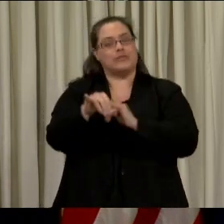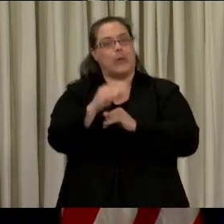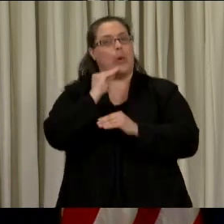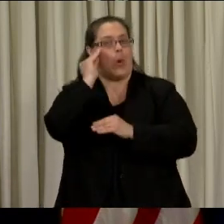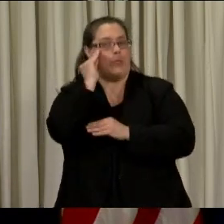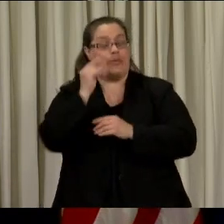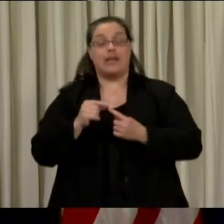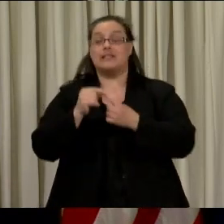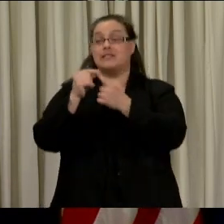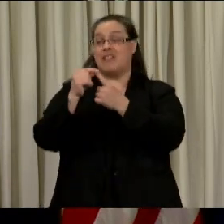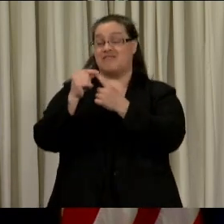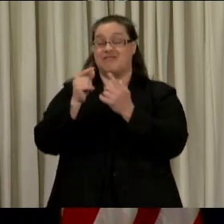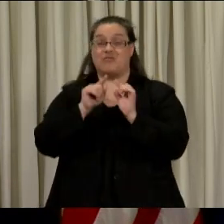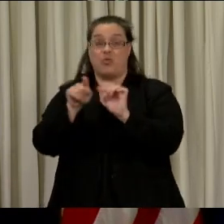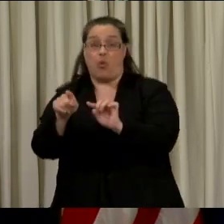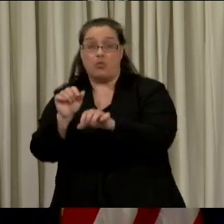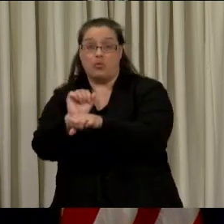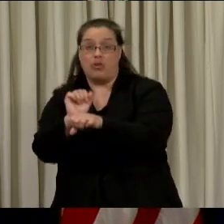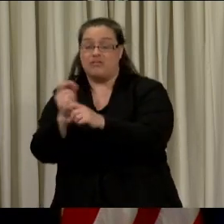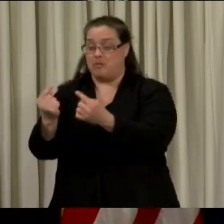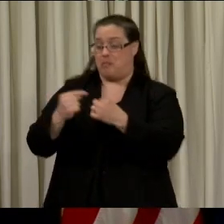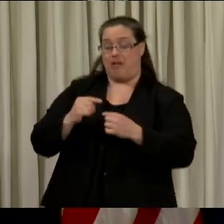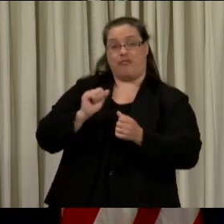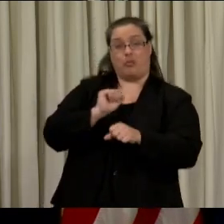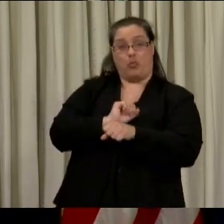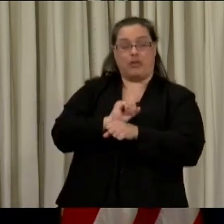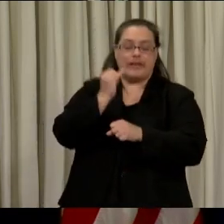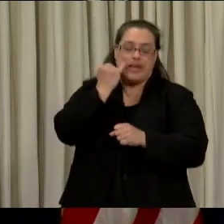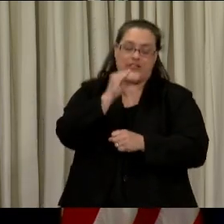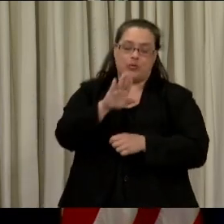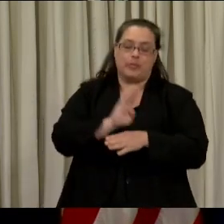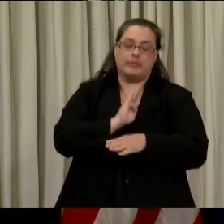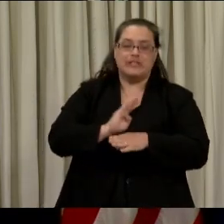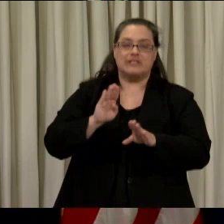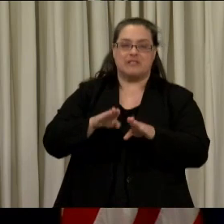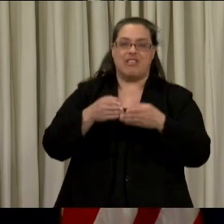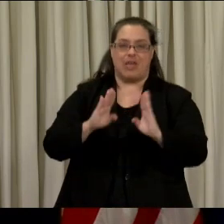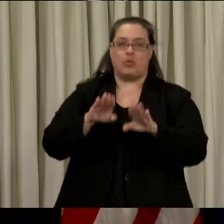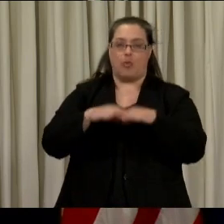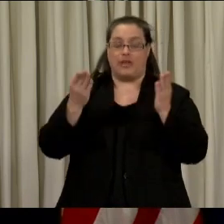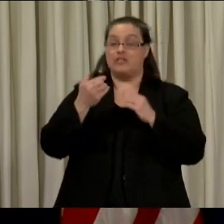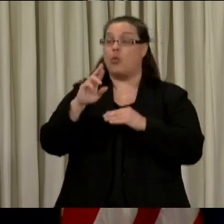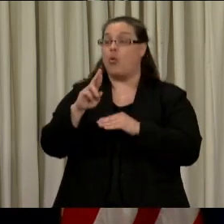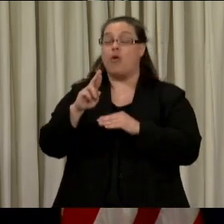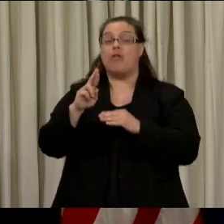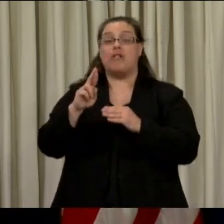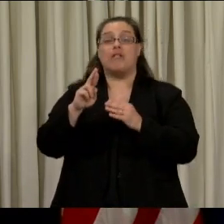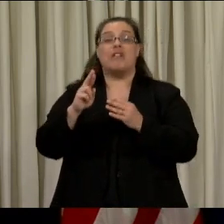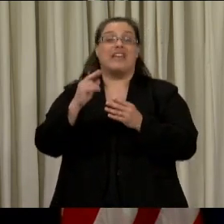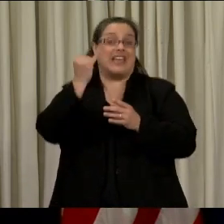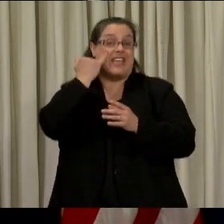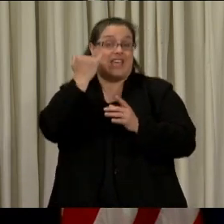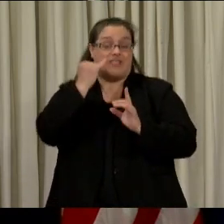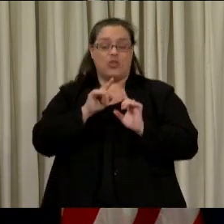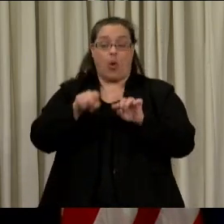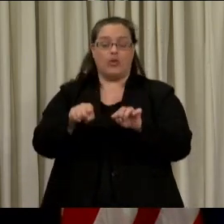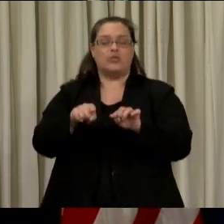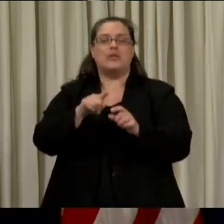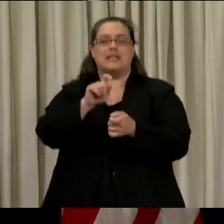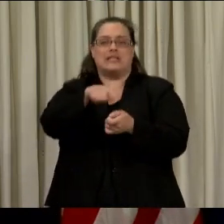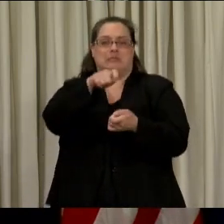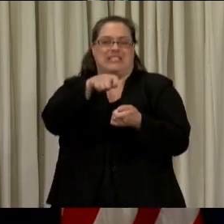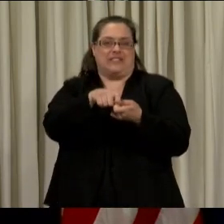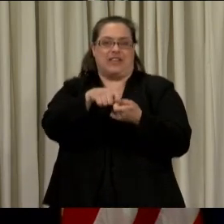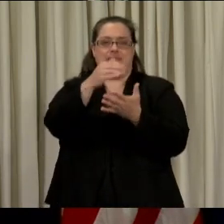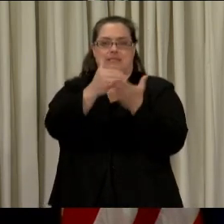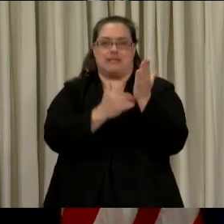to participate in a very specific list of approved activities. Those approved activities include going to the grocery